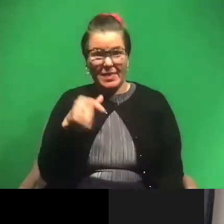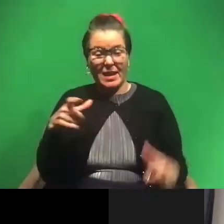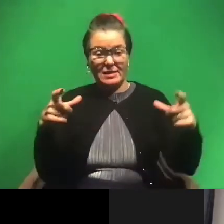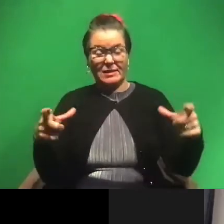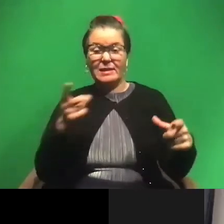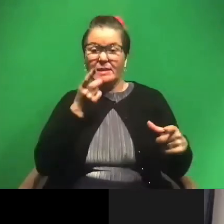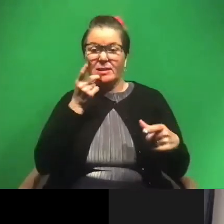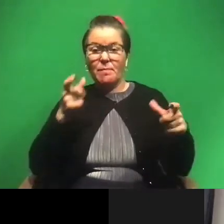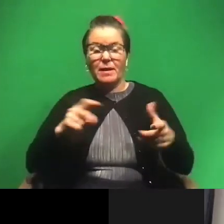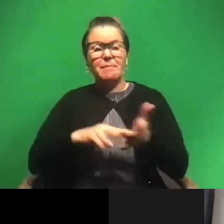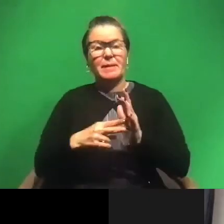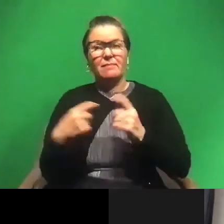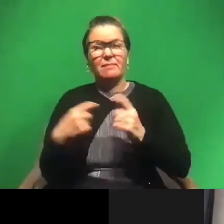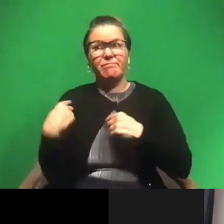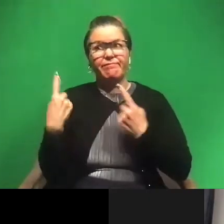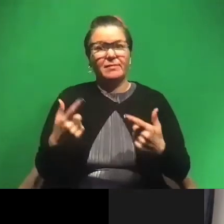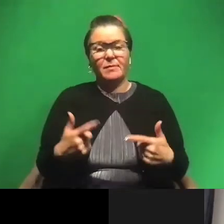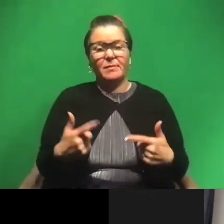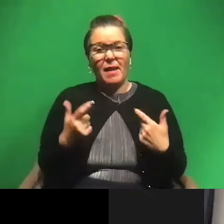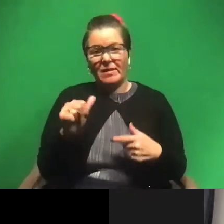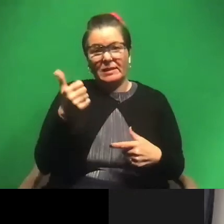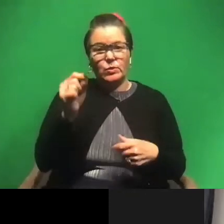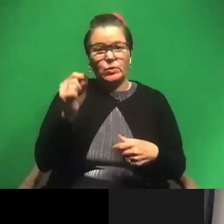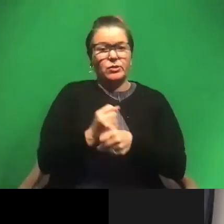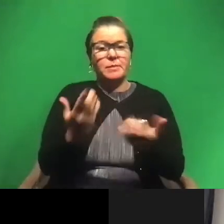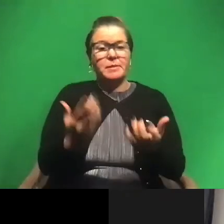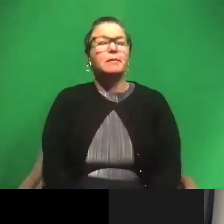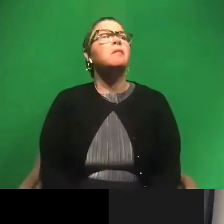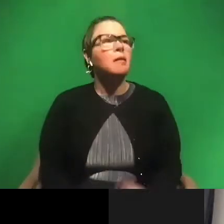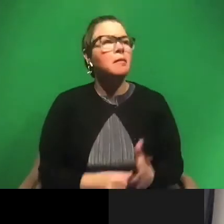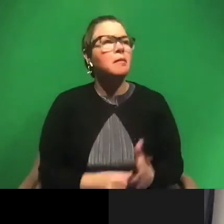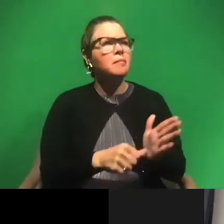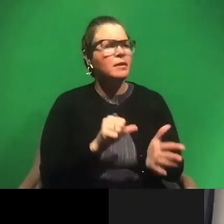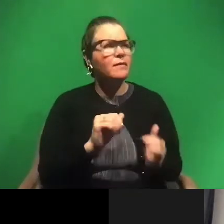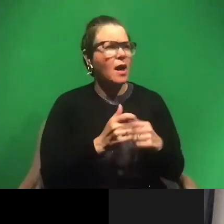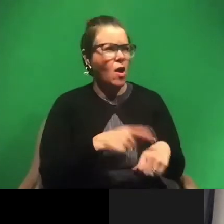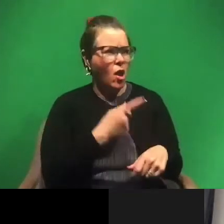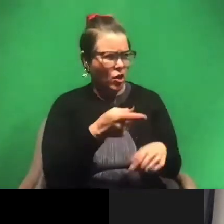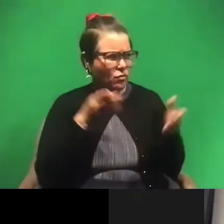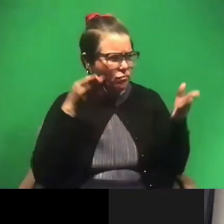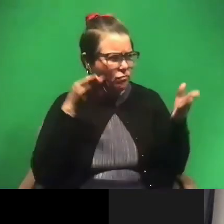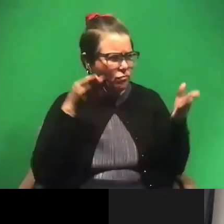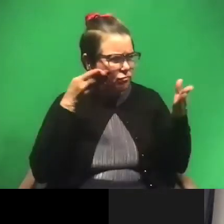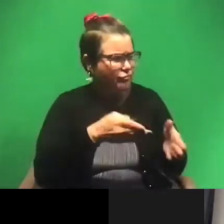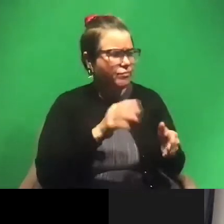been alive for a few decades. Wow, impressive. How long have you been working on abalone?